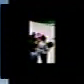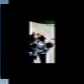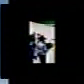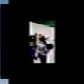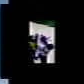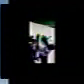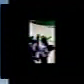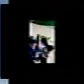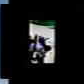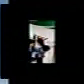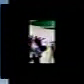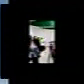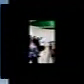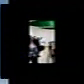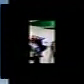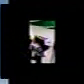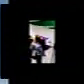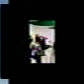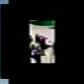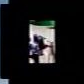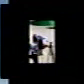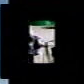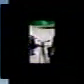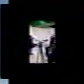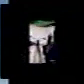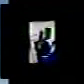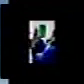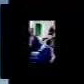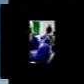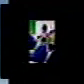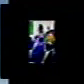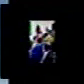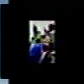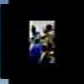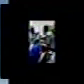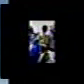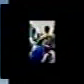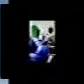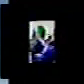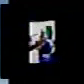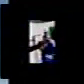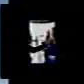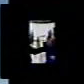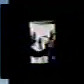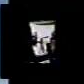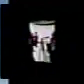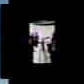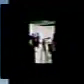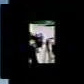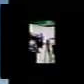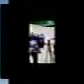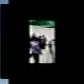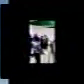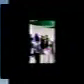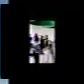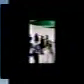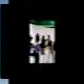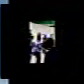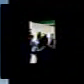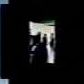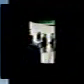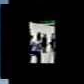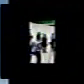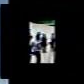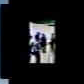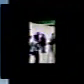today, you will stand. You will have a backbone to stand, the courage to stand, the conviction to stand, and the faith to stand